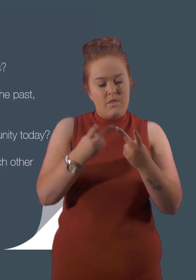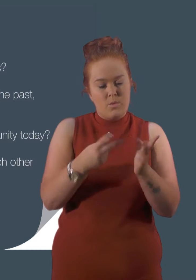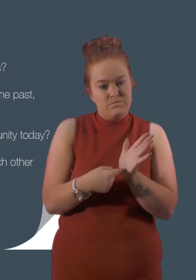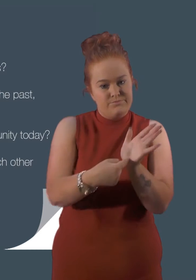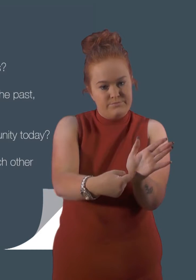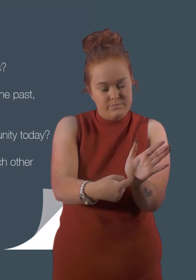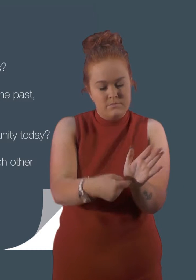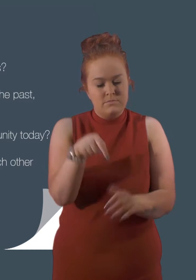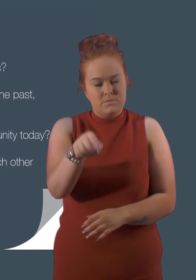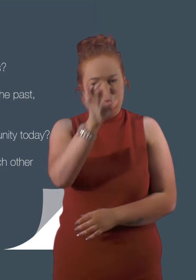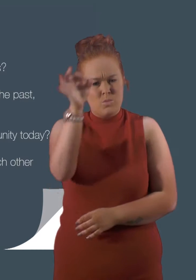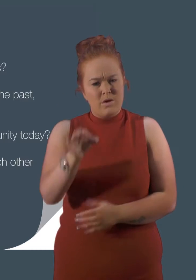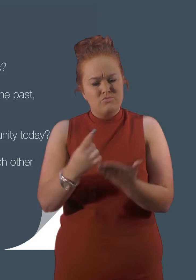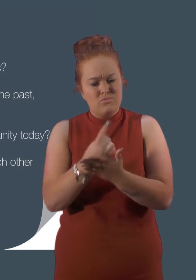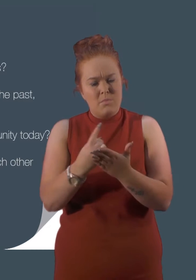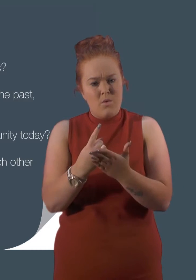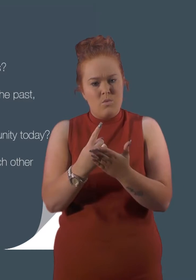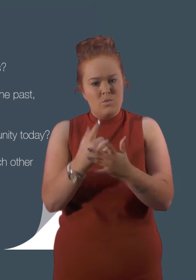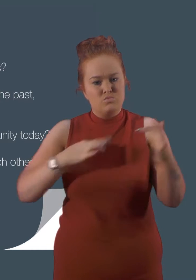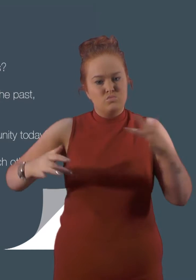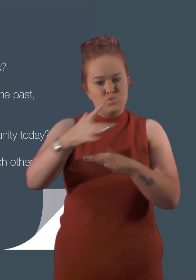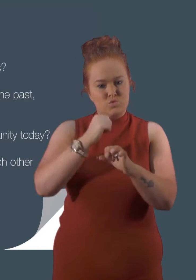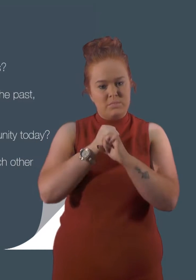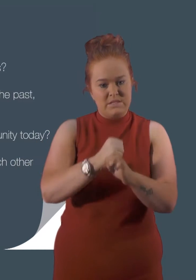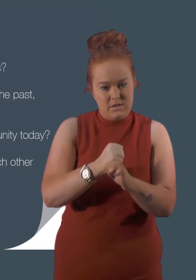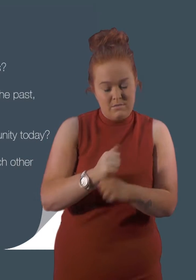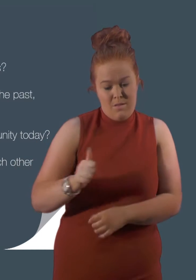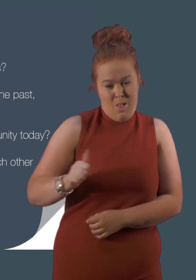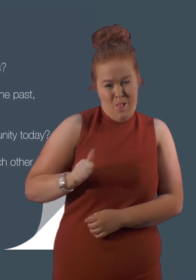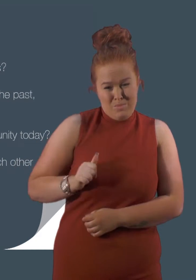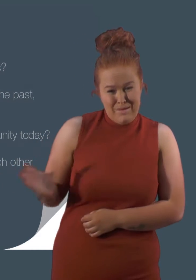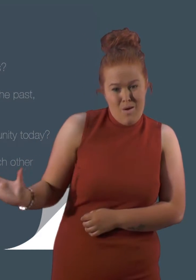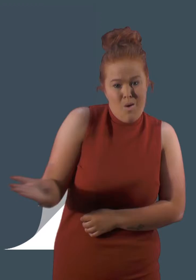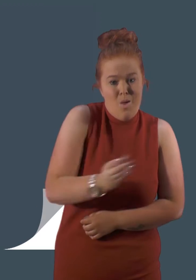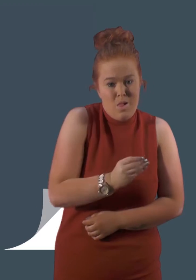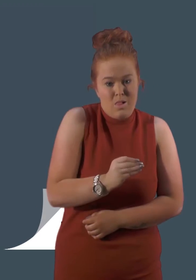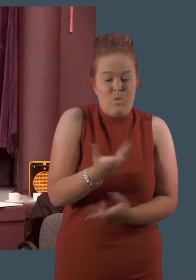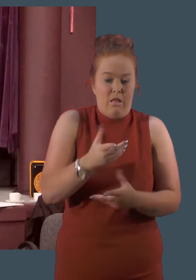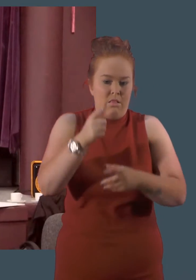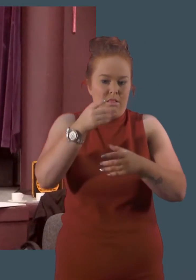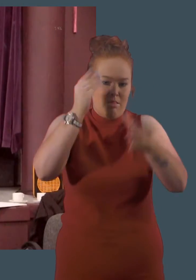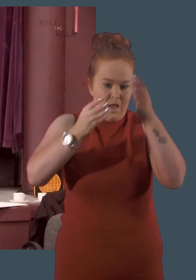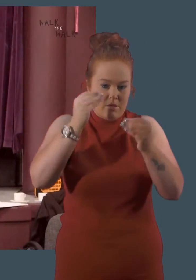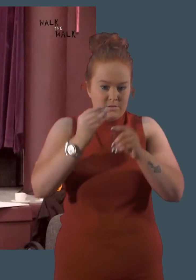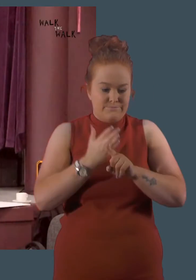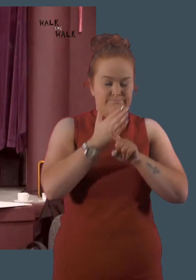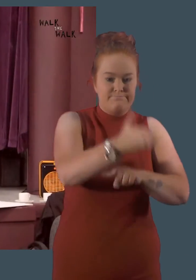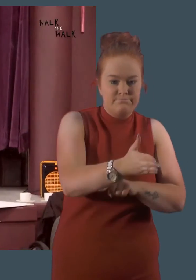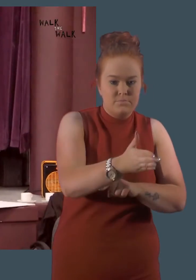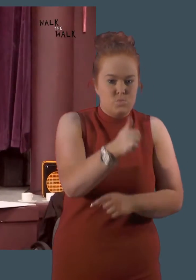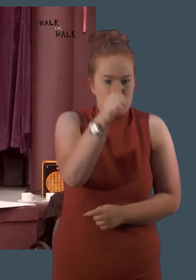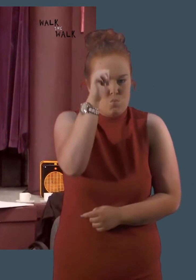to sectarianism in their communities. It's also a really useful jump-off point for discussion. I'll show you another